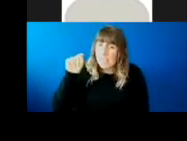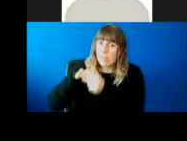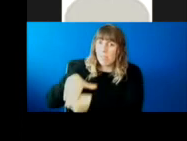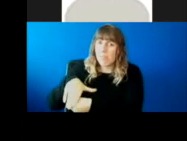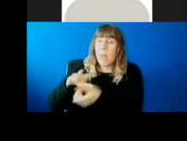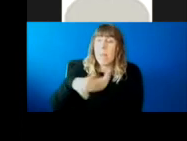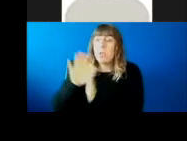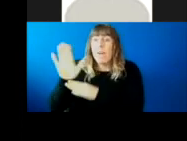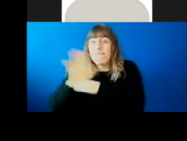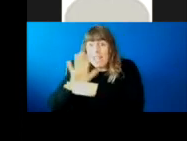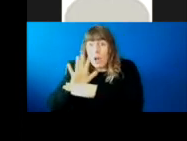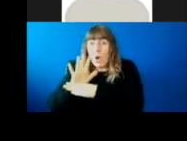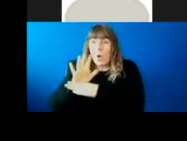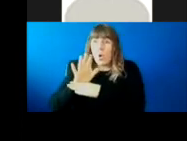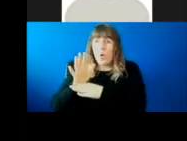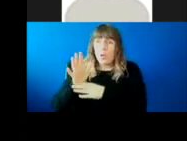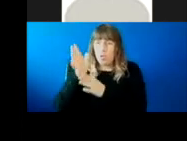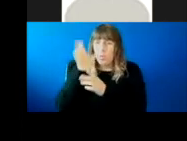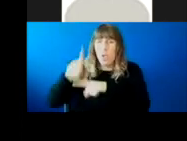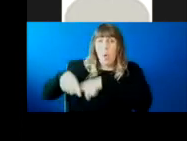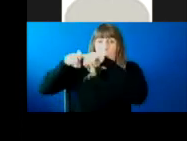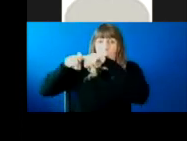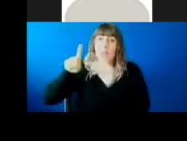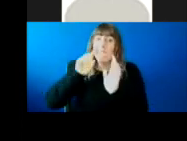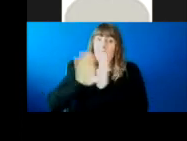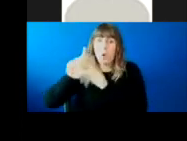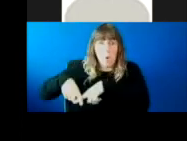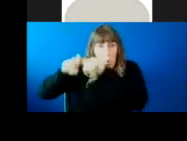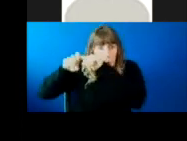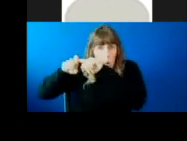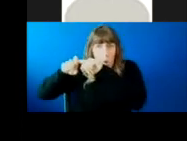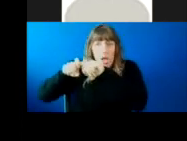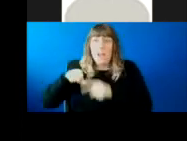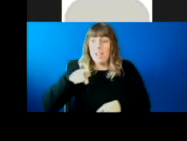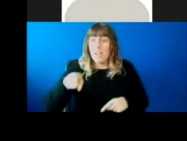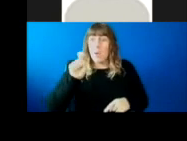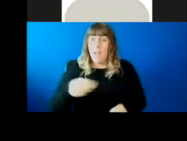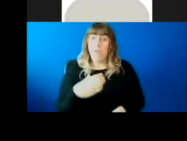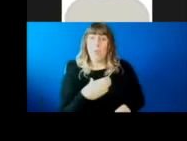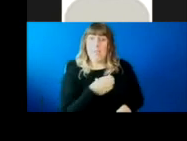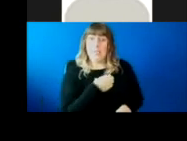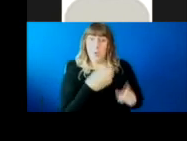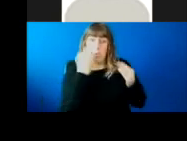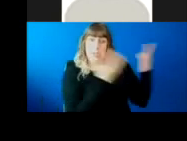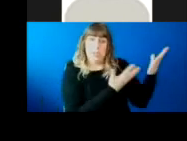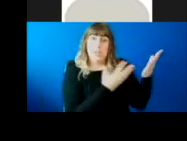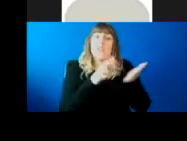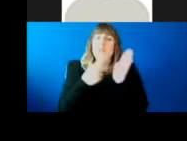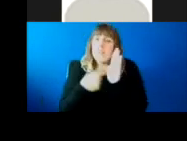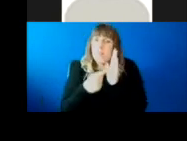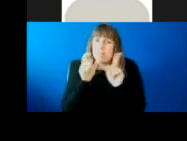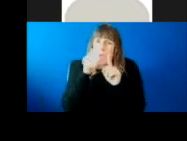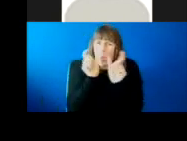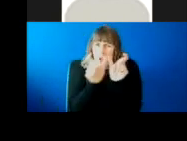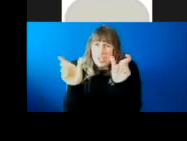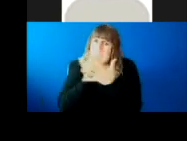your video or ban your photo for a certain amount of time, and you have to put in a dispute claim. So it's just being careful about terminology. It